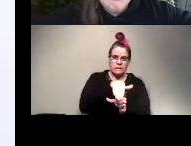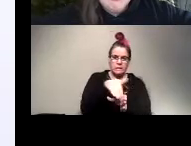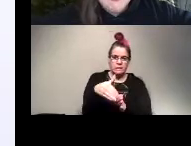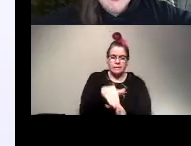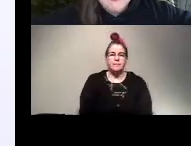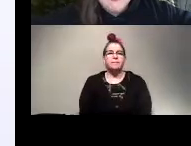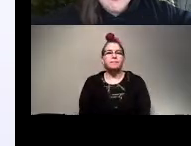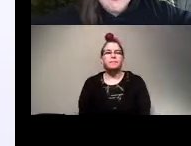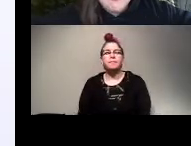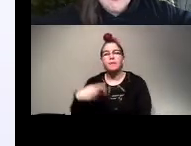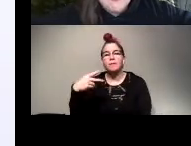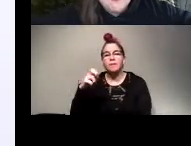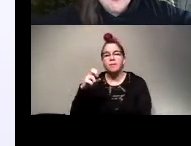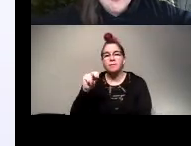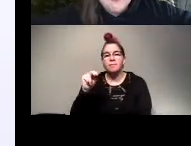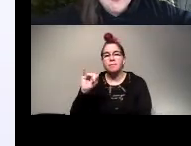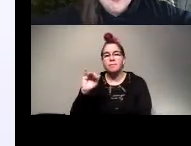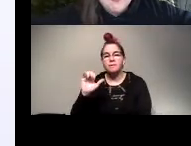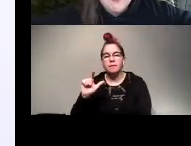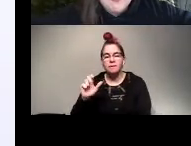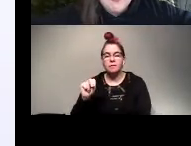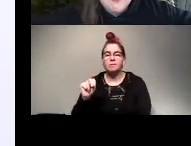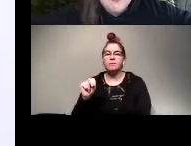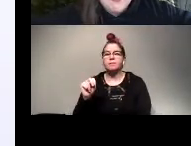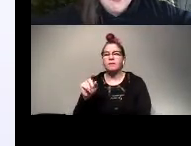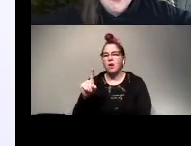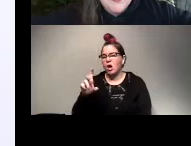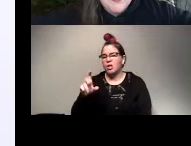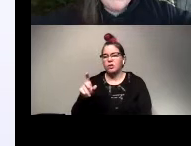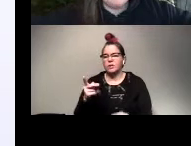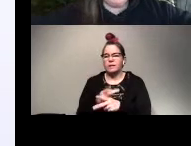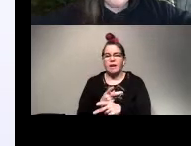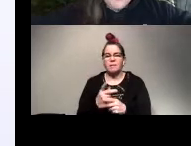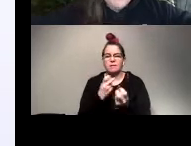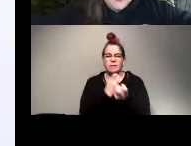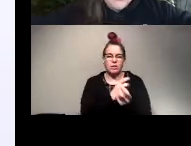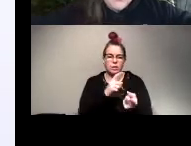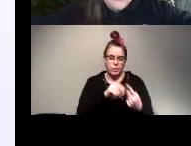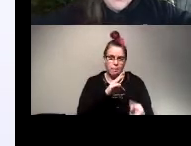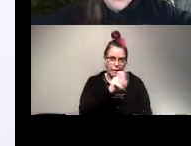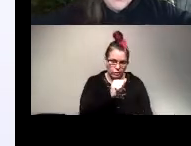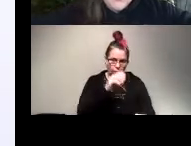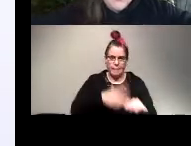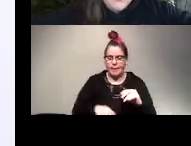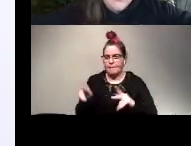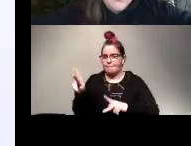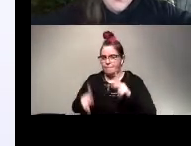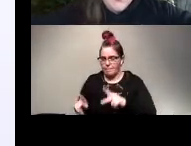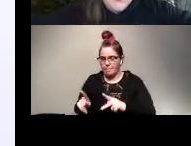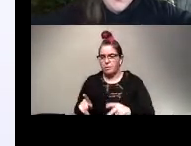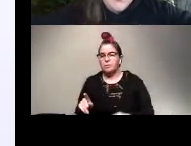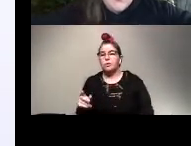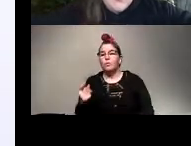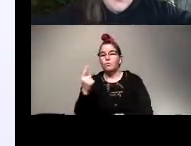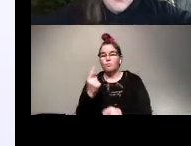So penicillin, is hundreds of times more toxic to bacteria than it is to people. So if you can give someone the right amount